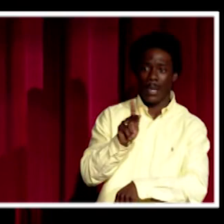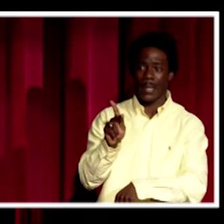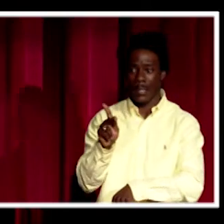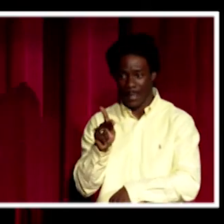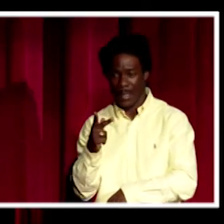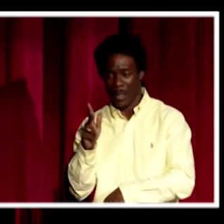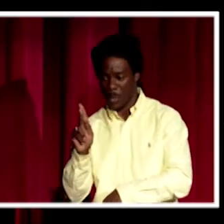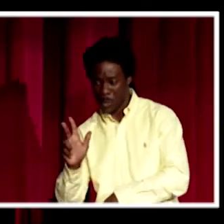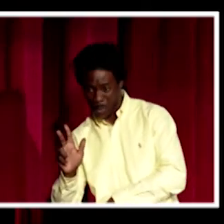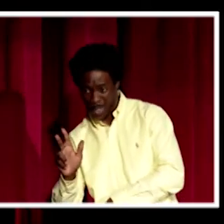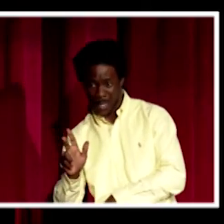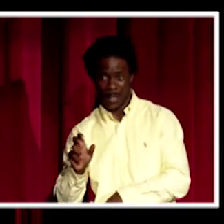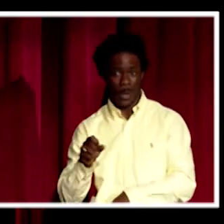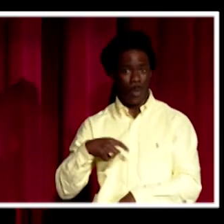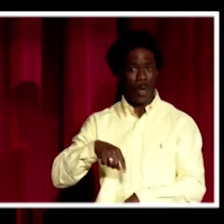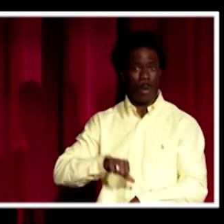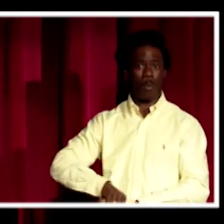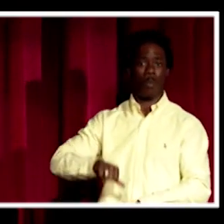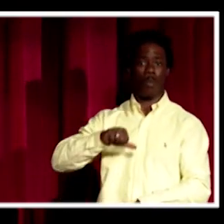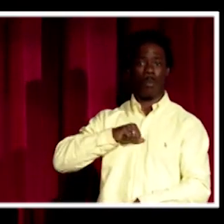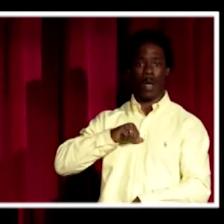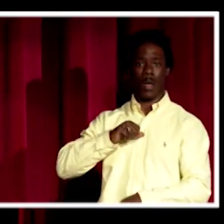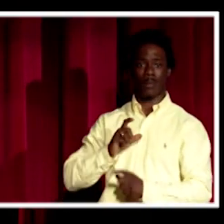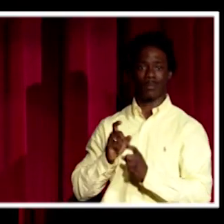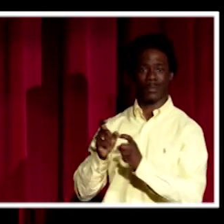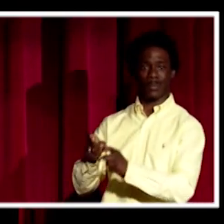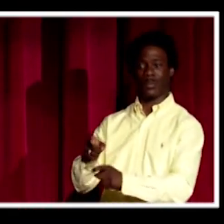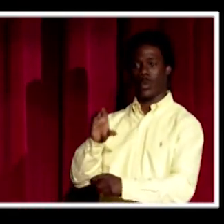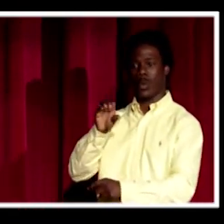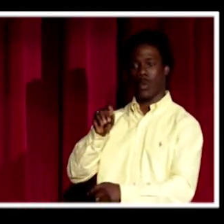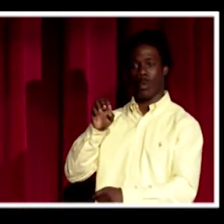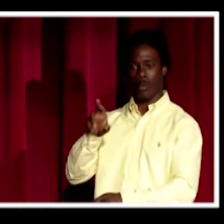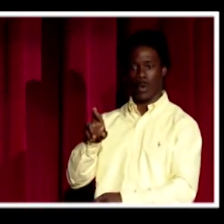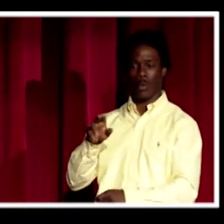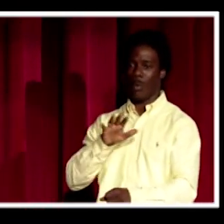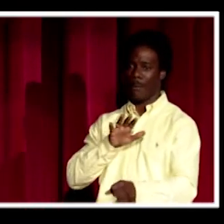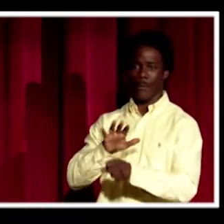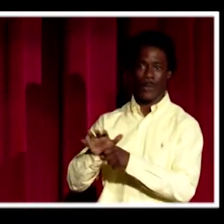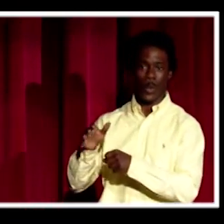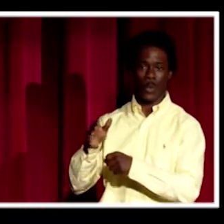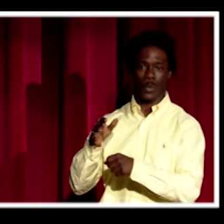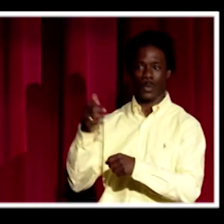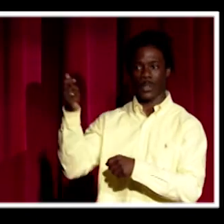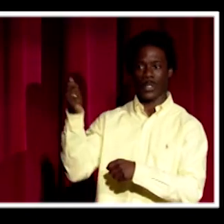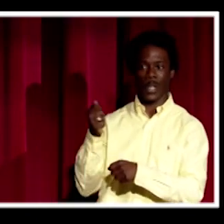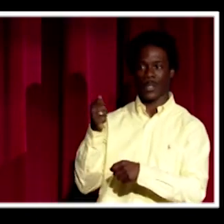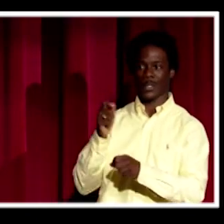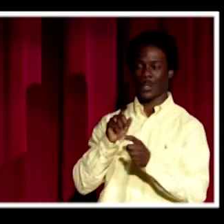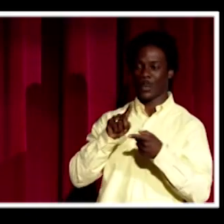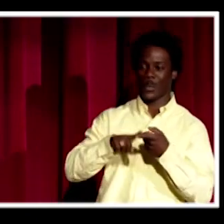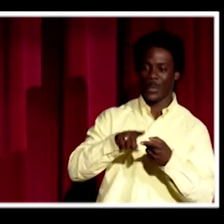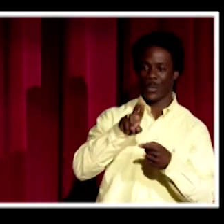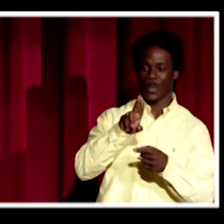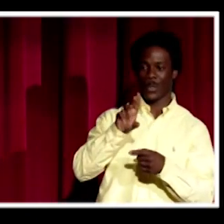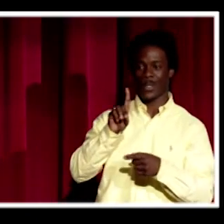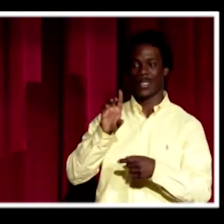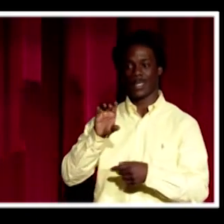we were proud to present Cooper with a full ride to UDC when we met him at the hospital.